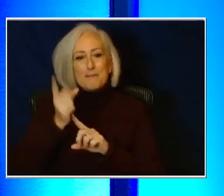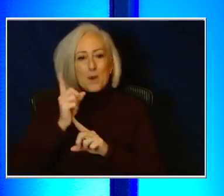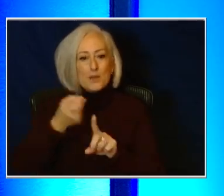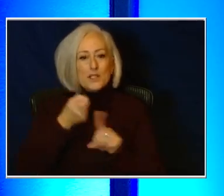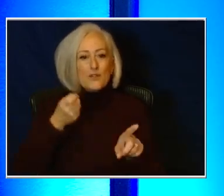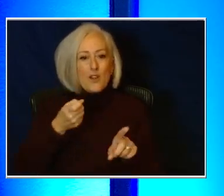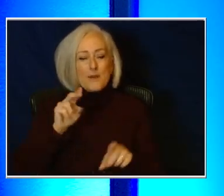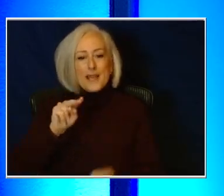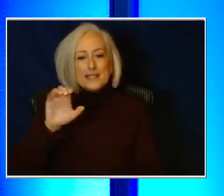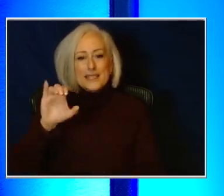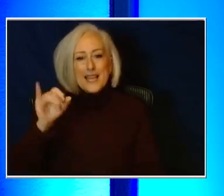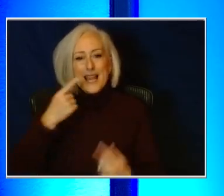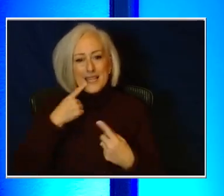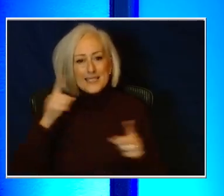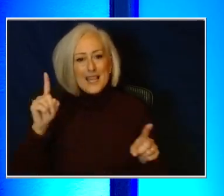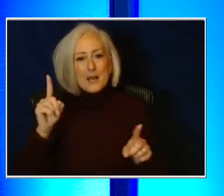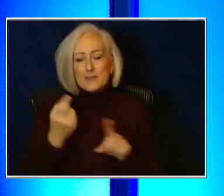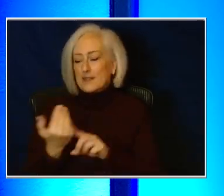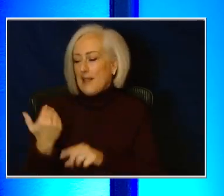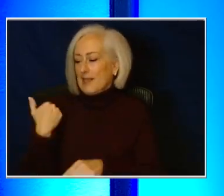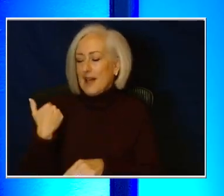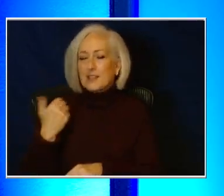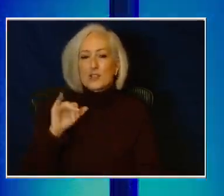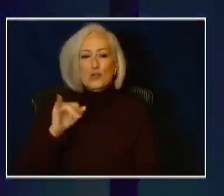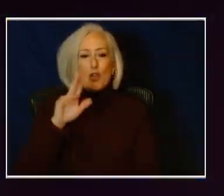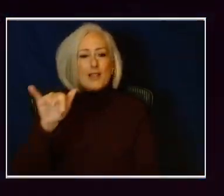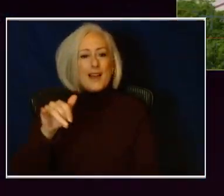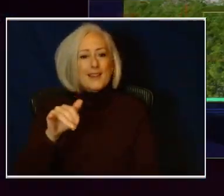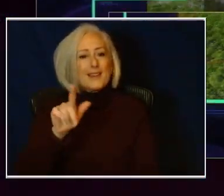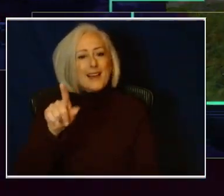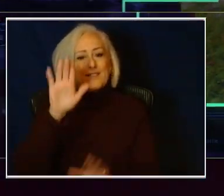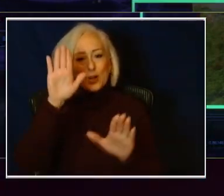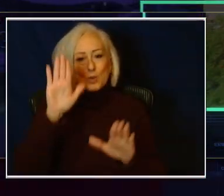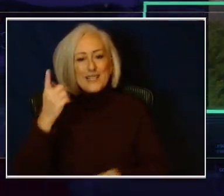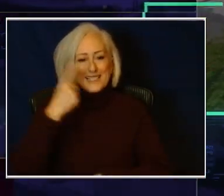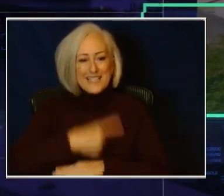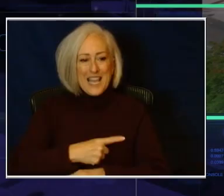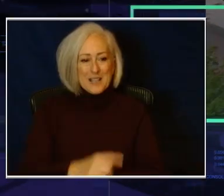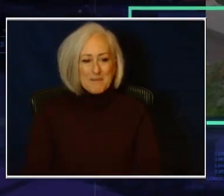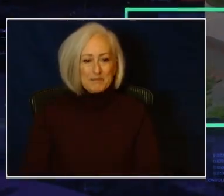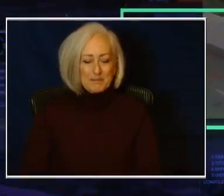that we shared with you last July. Everyone, have a great day.